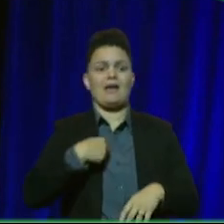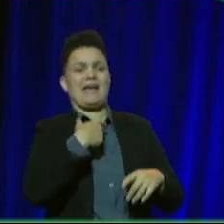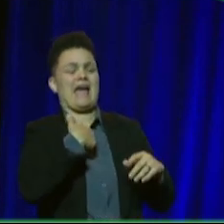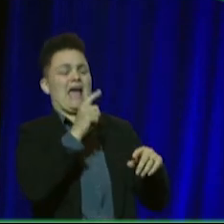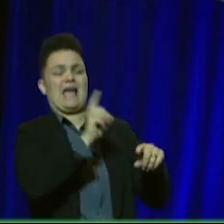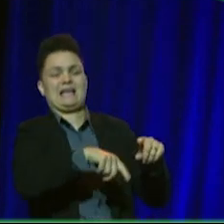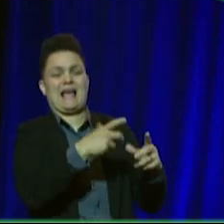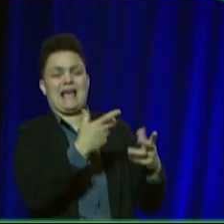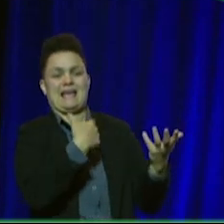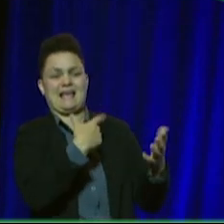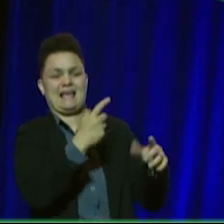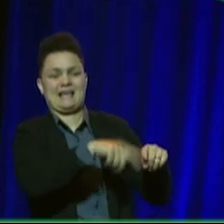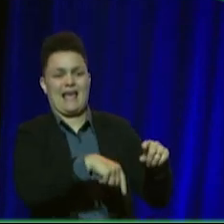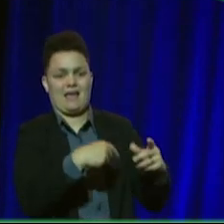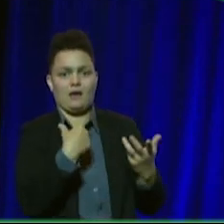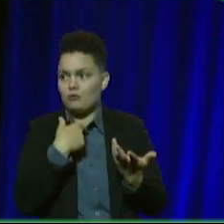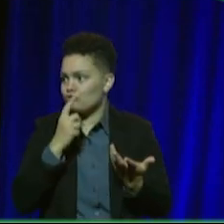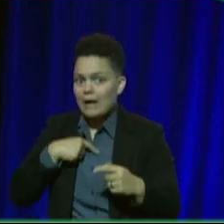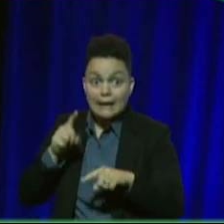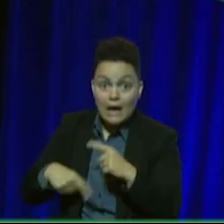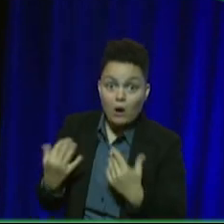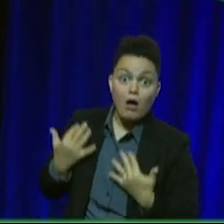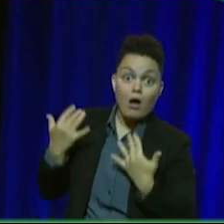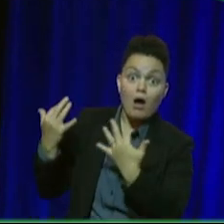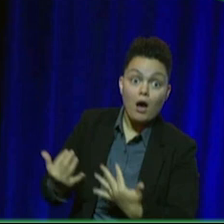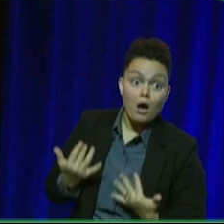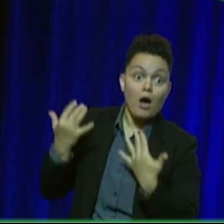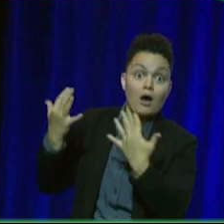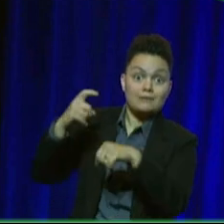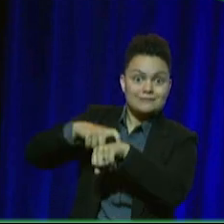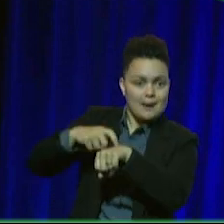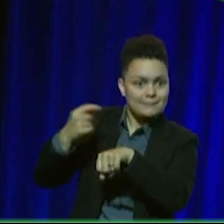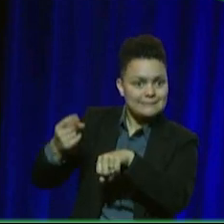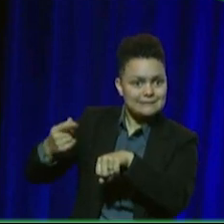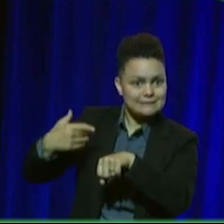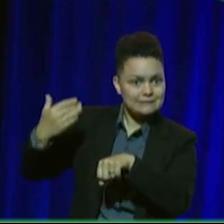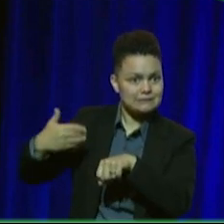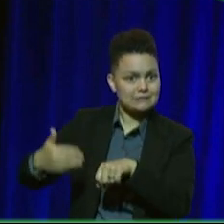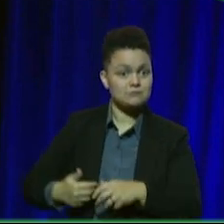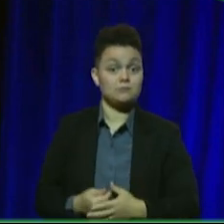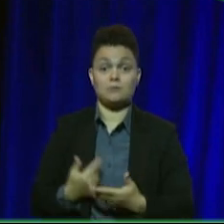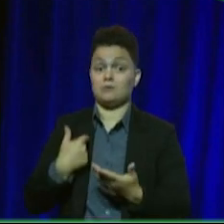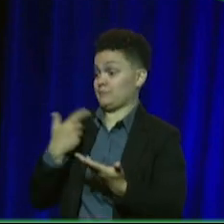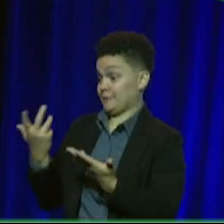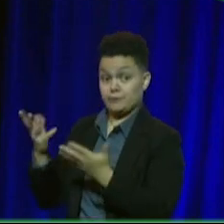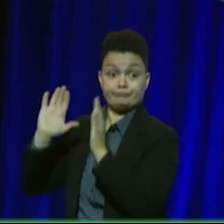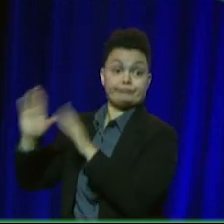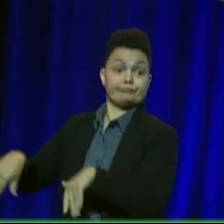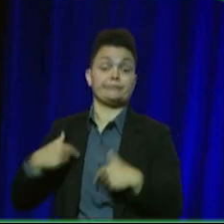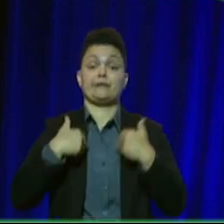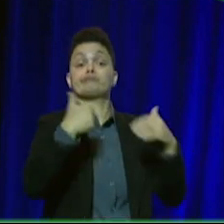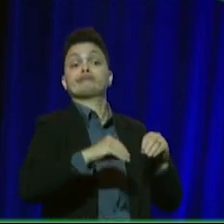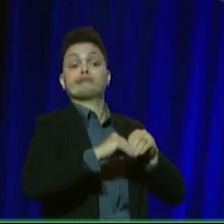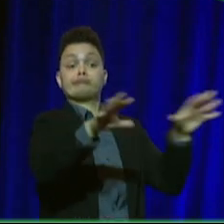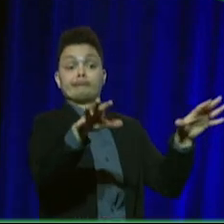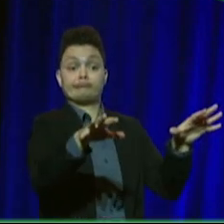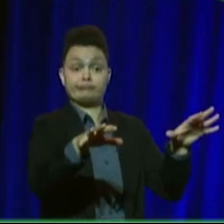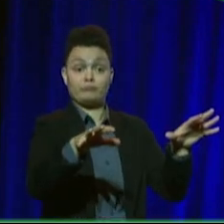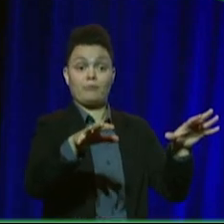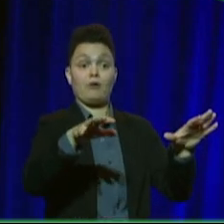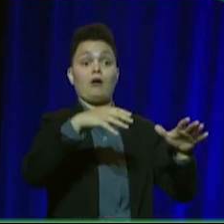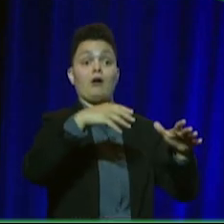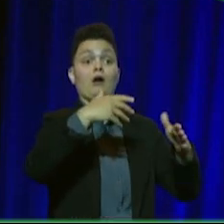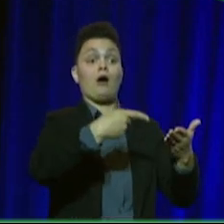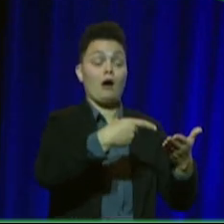cannot afford to wait. So what I'll do instead is I'll just ship the product as it is, roll it out into production, and that's how